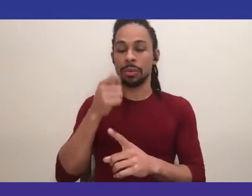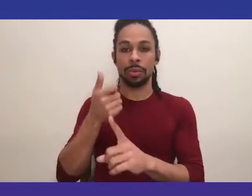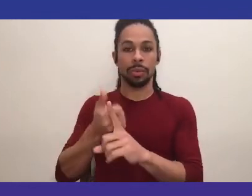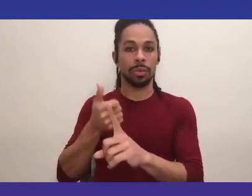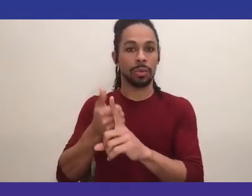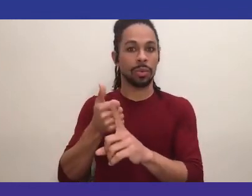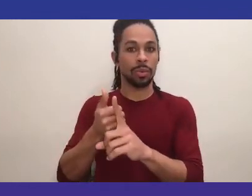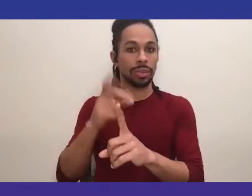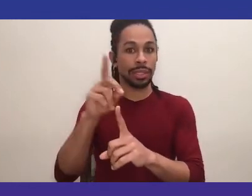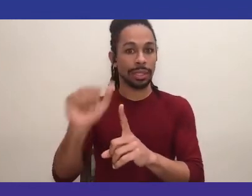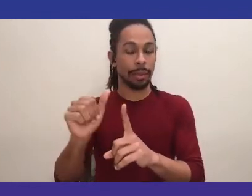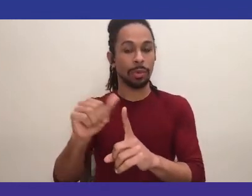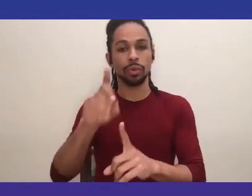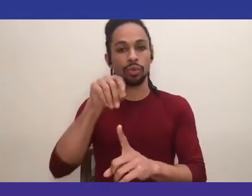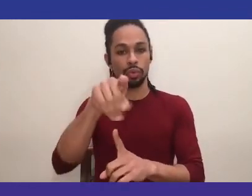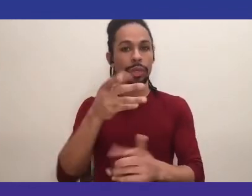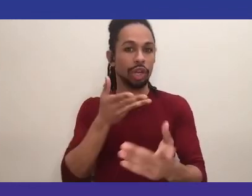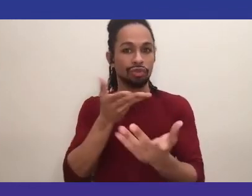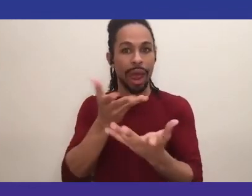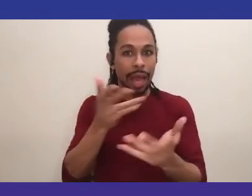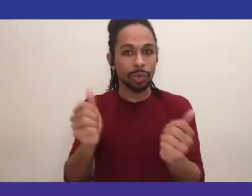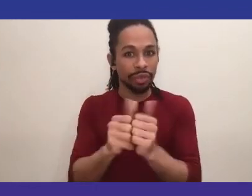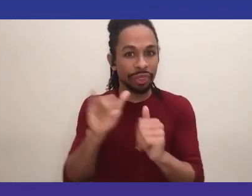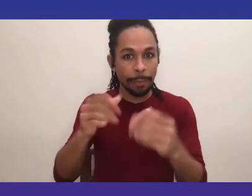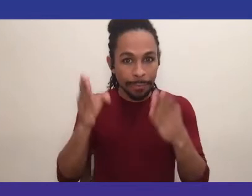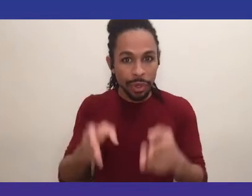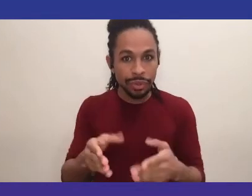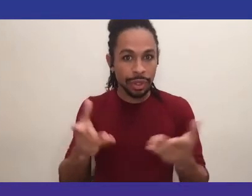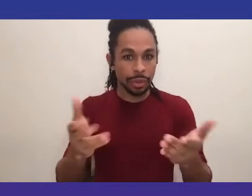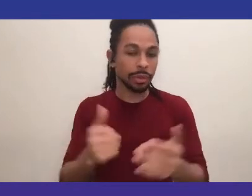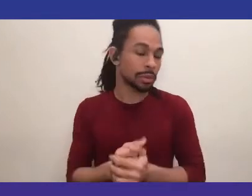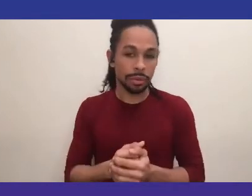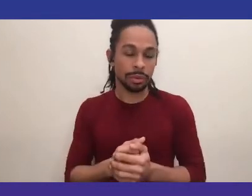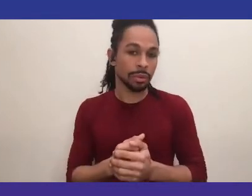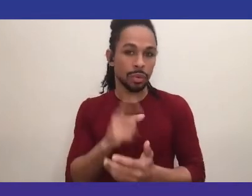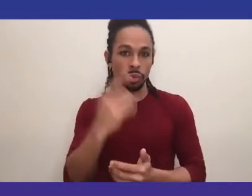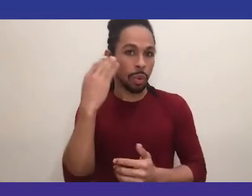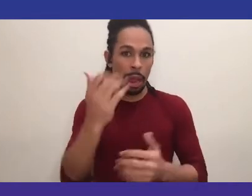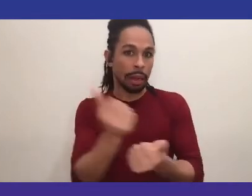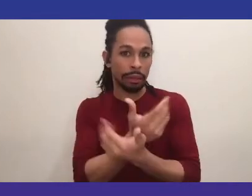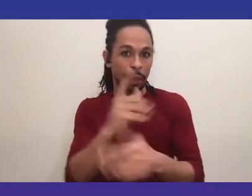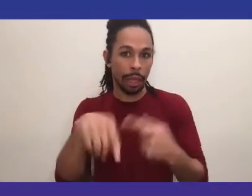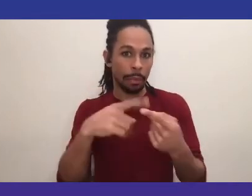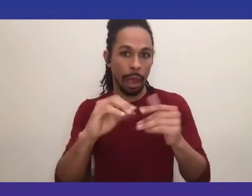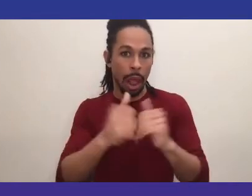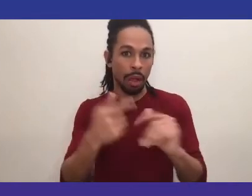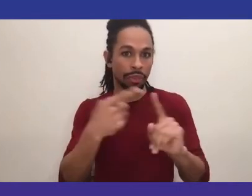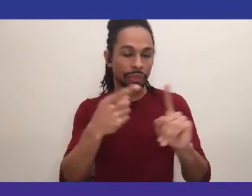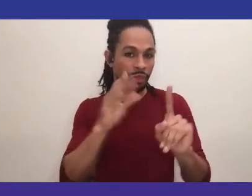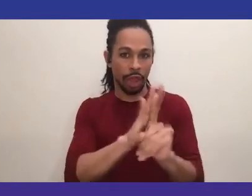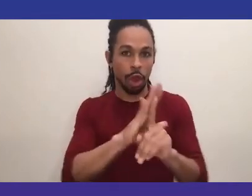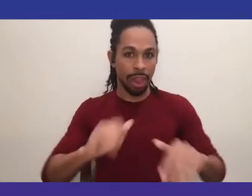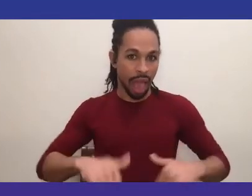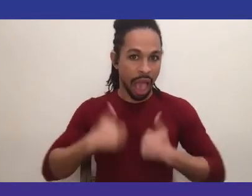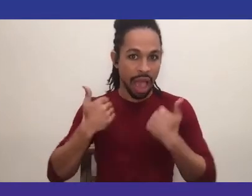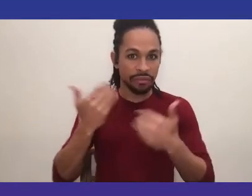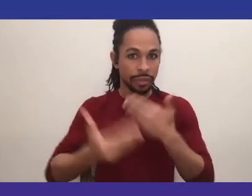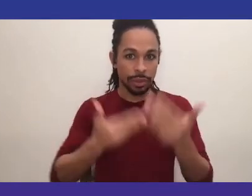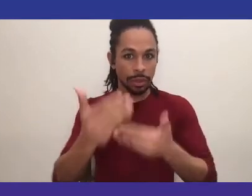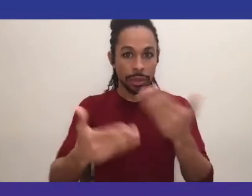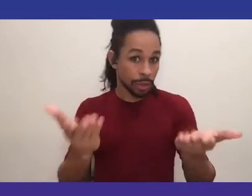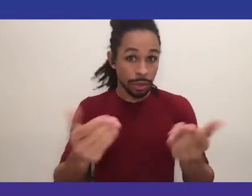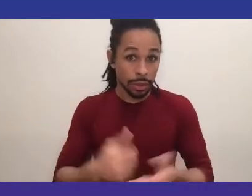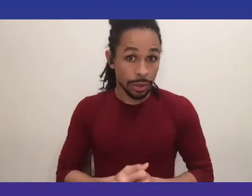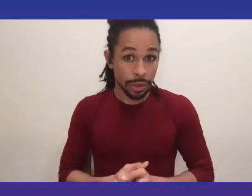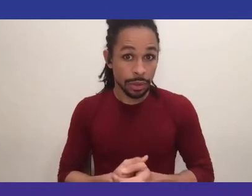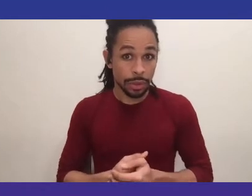you interact with them? Do you know anything about how they live their lives? And